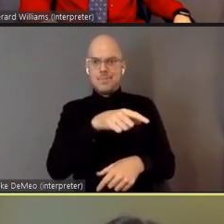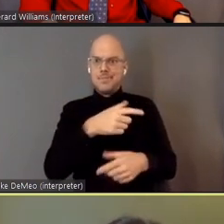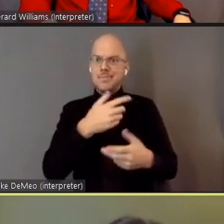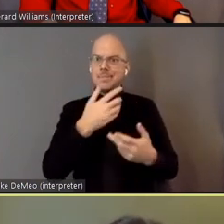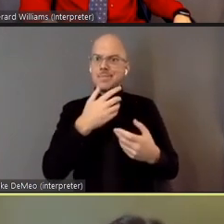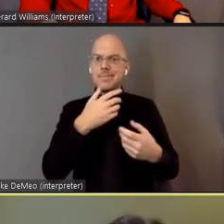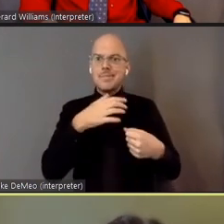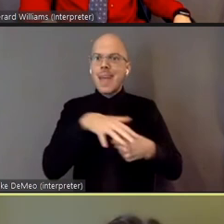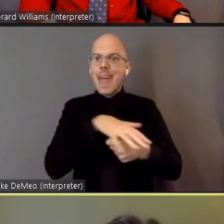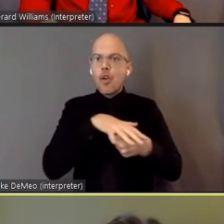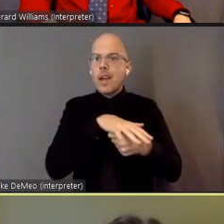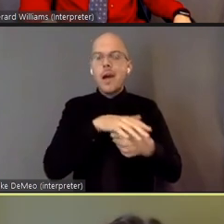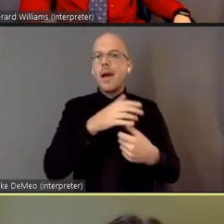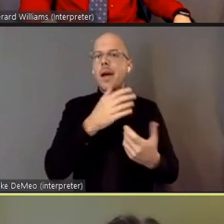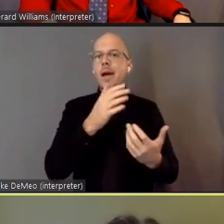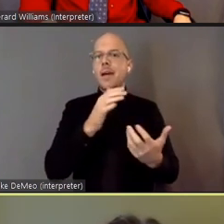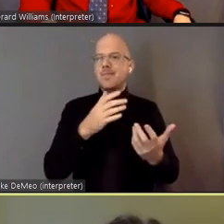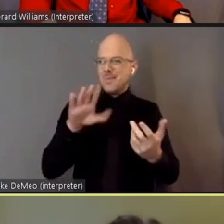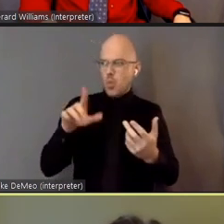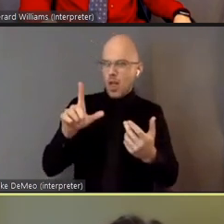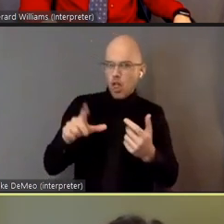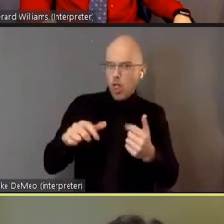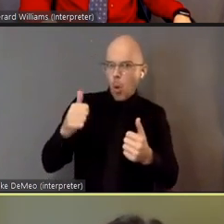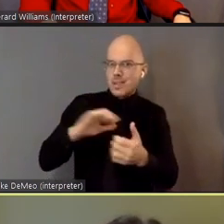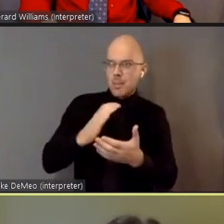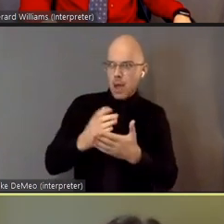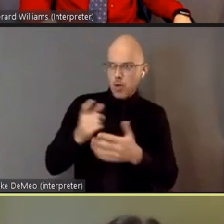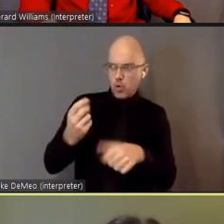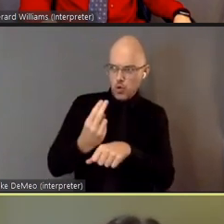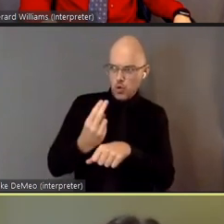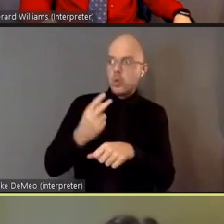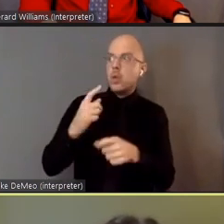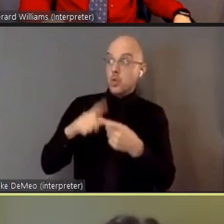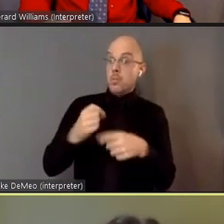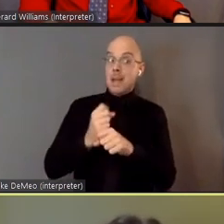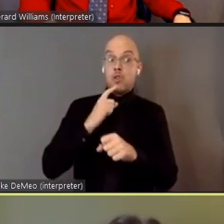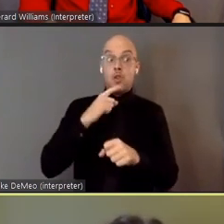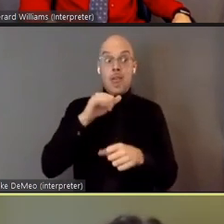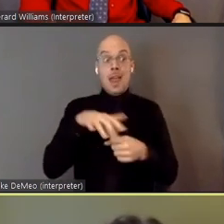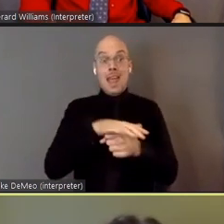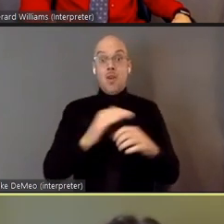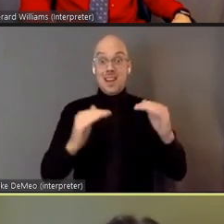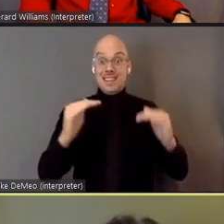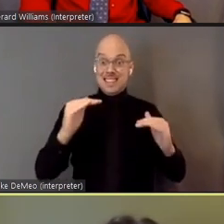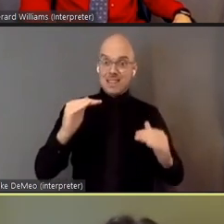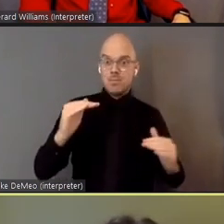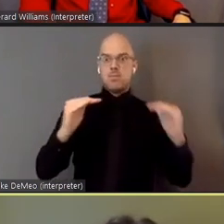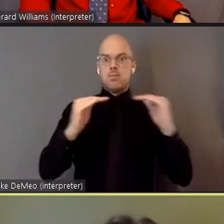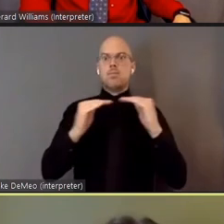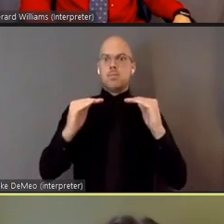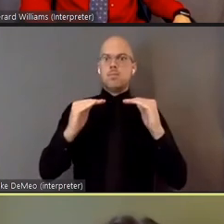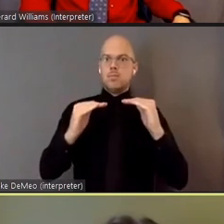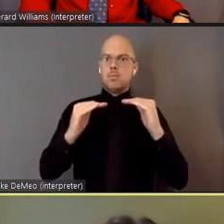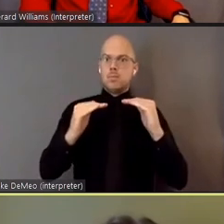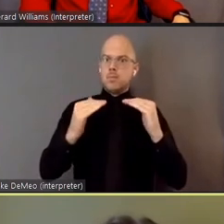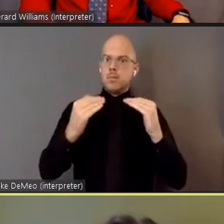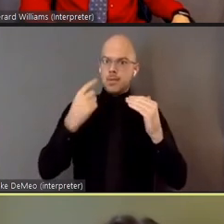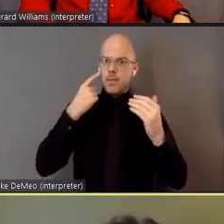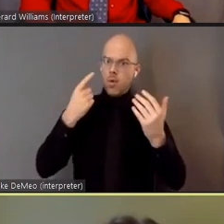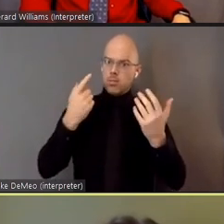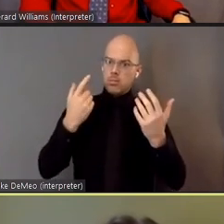or that specific geographic area to the performance standards that we're requiring for that particular